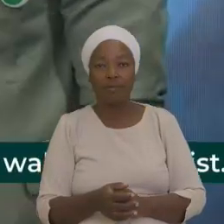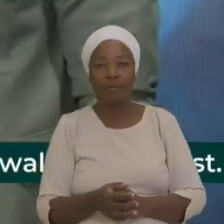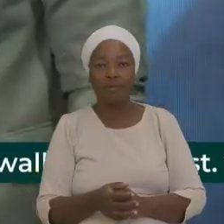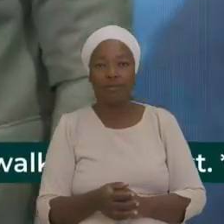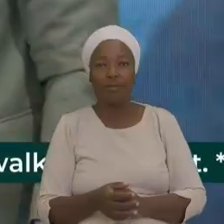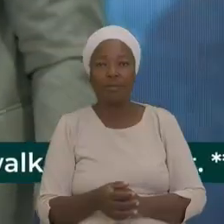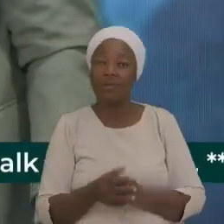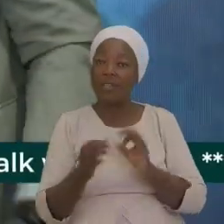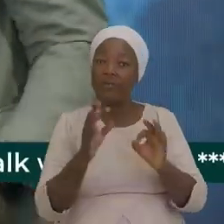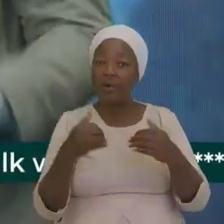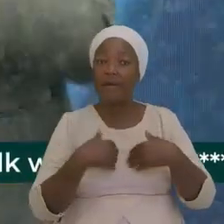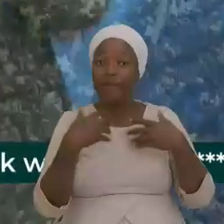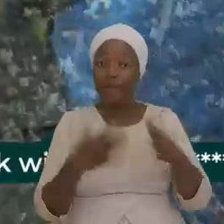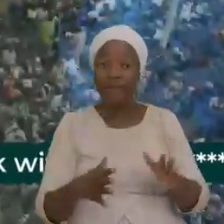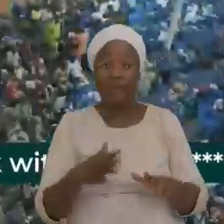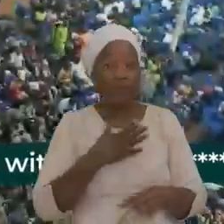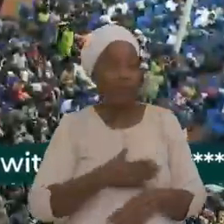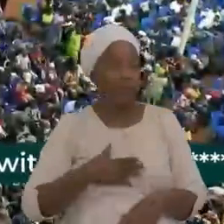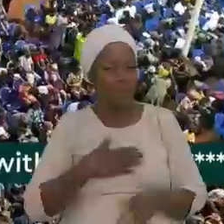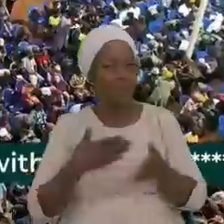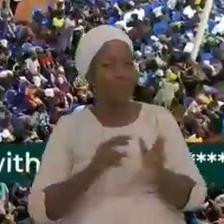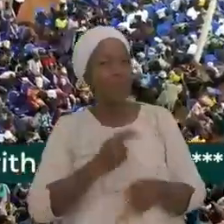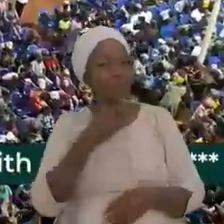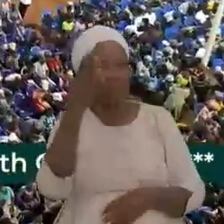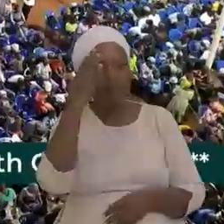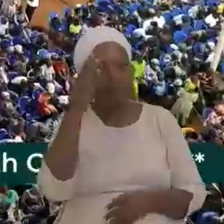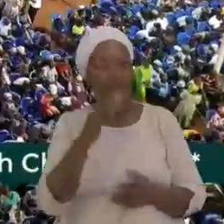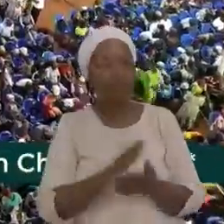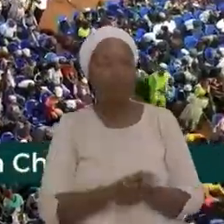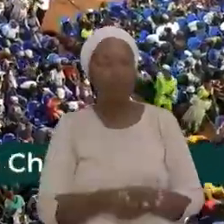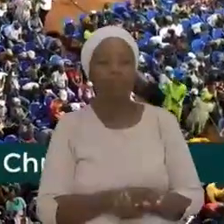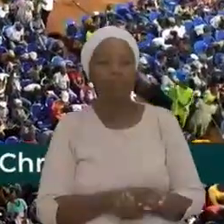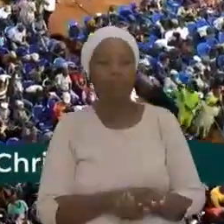If you are finished, please let us know.